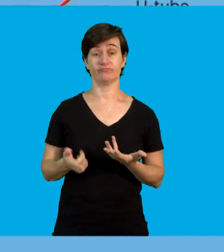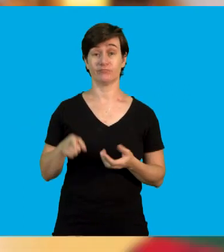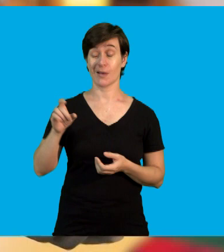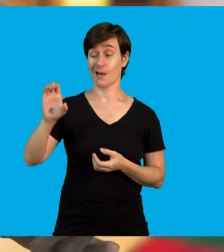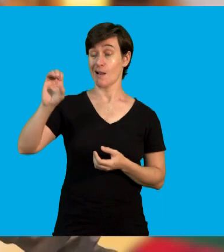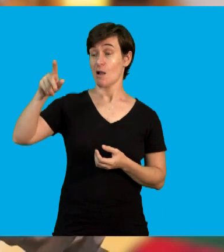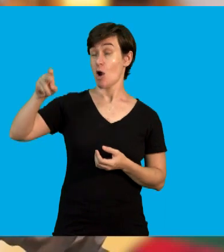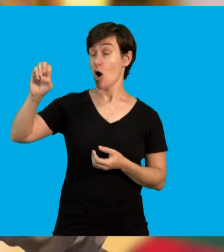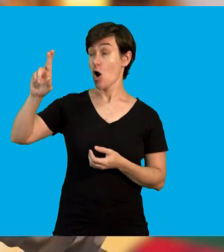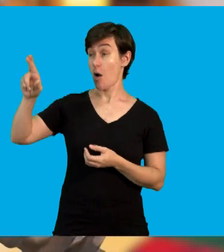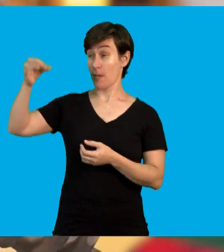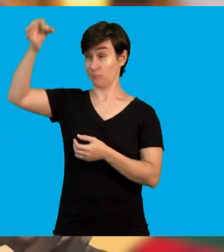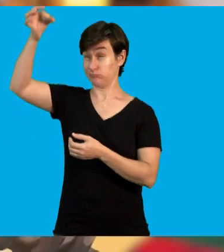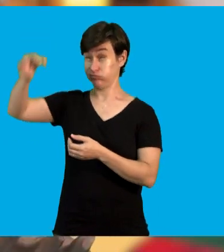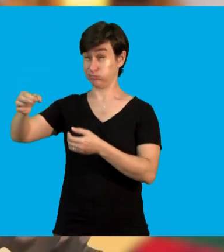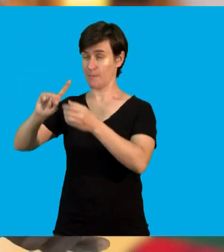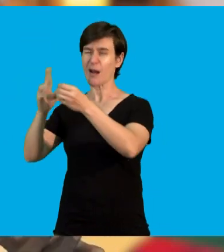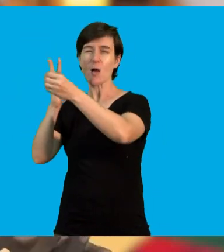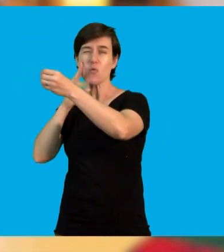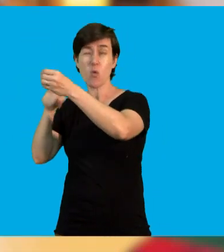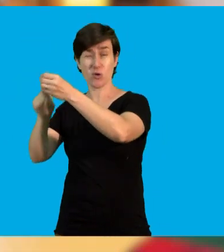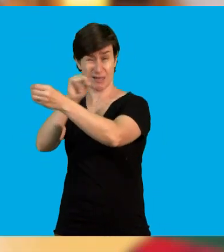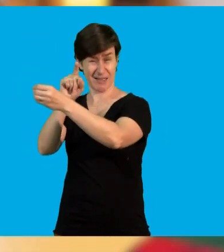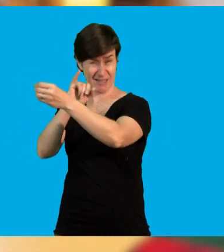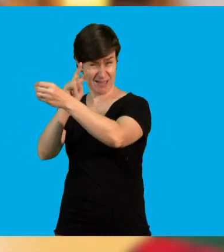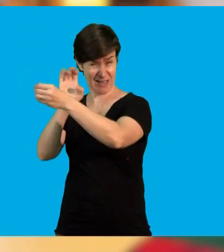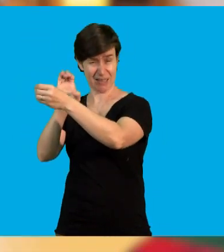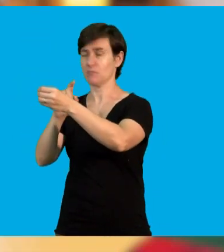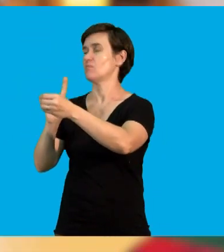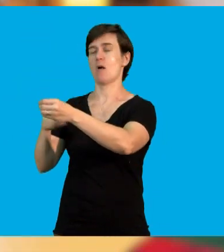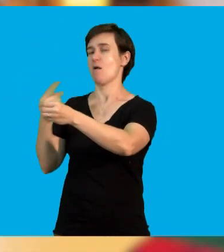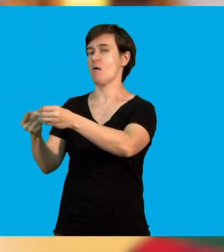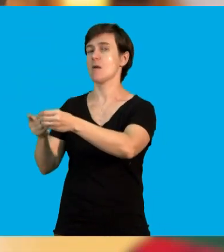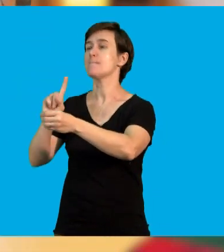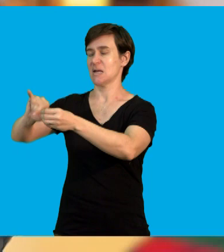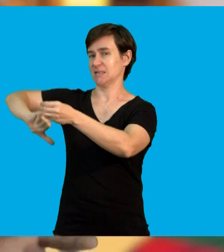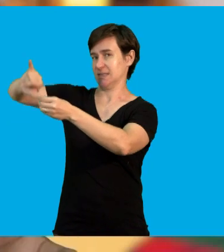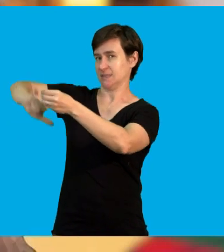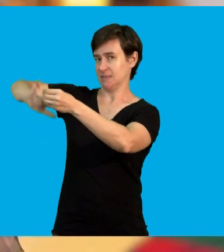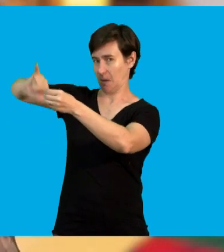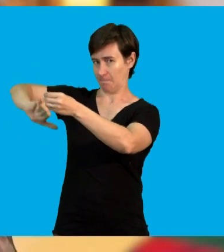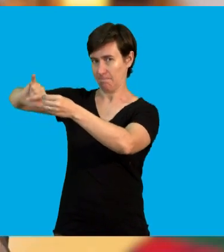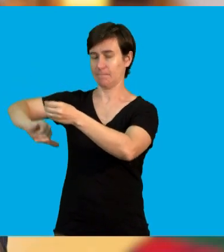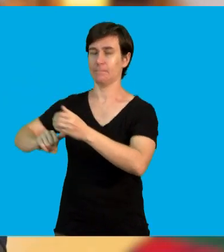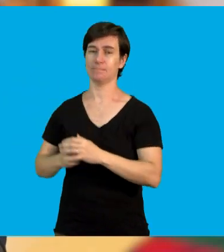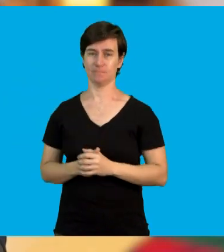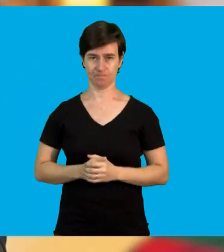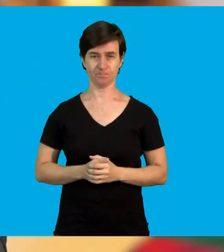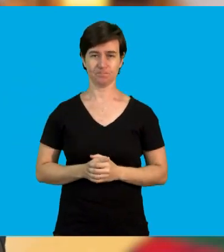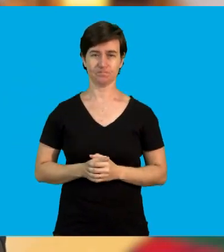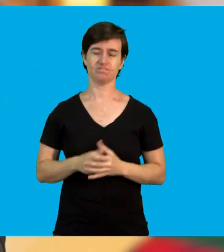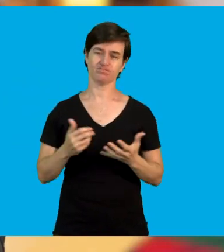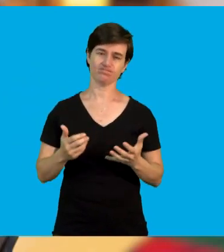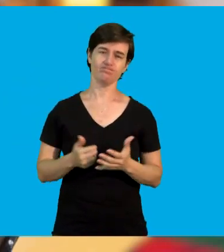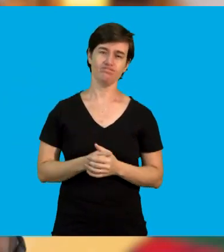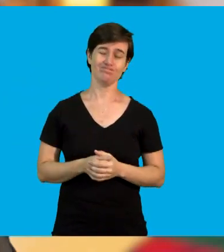a copper and the solution will be a zinc sulfate. There must always be a relationship between the solution and the metal that is